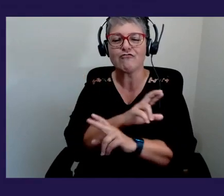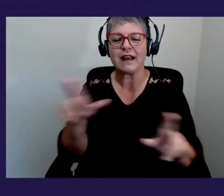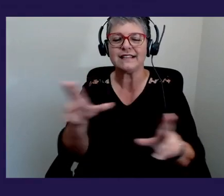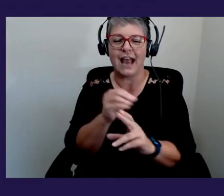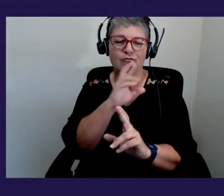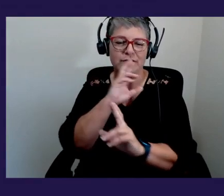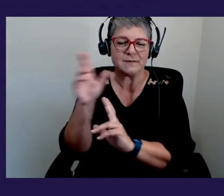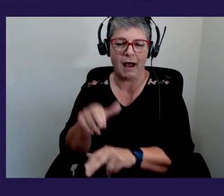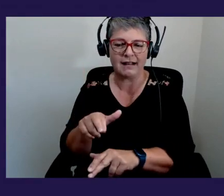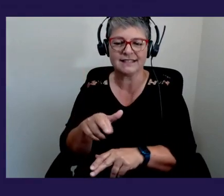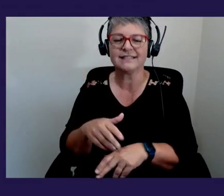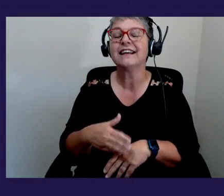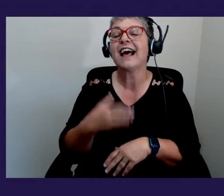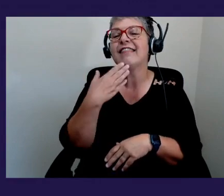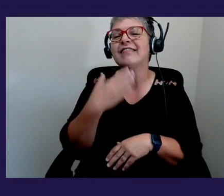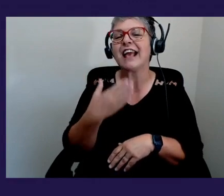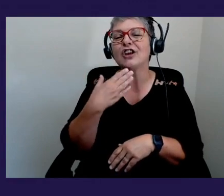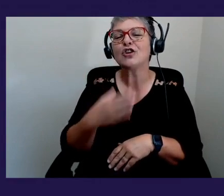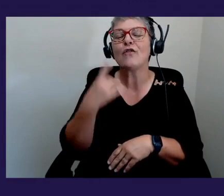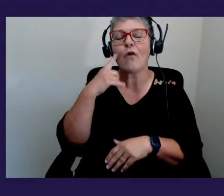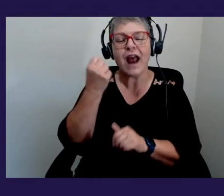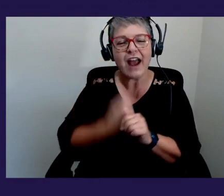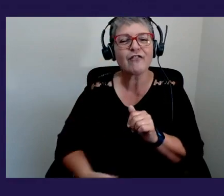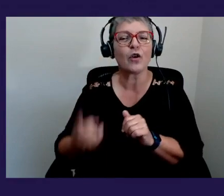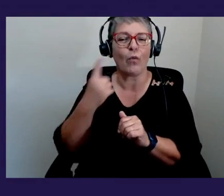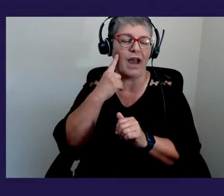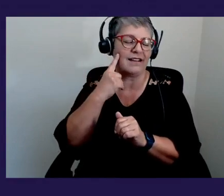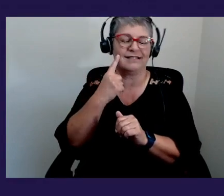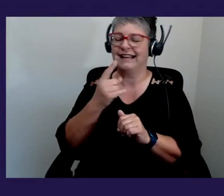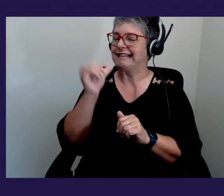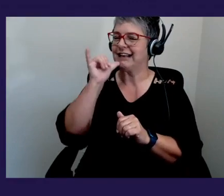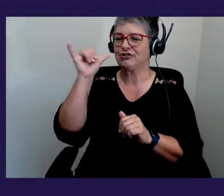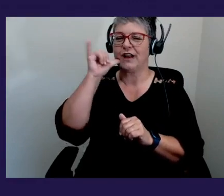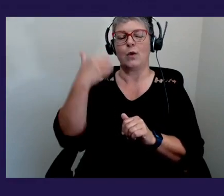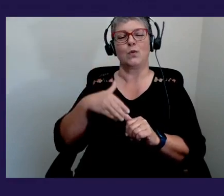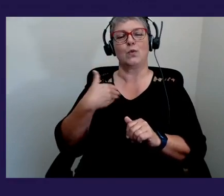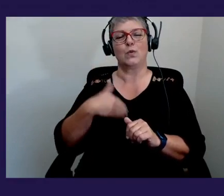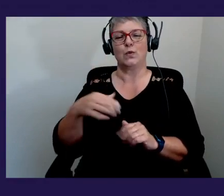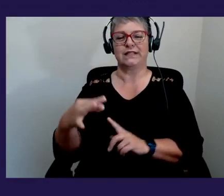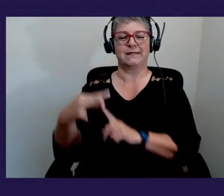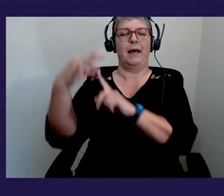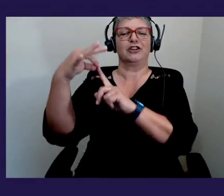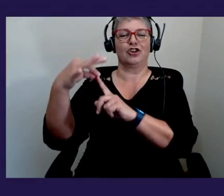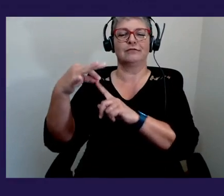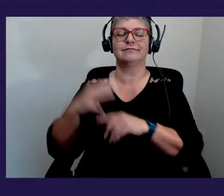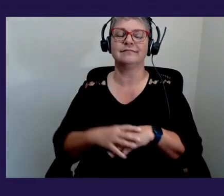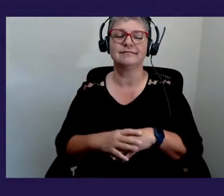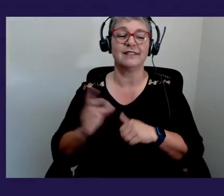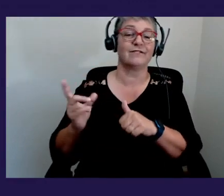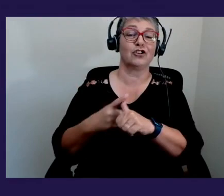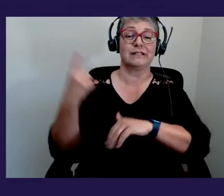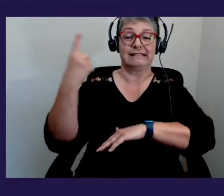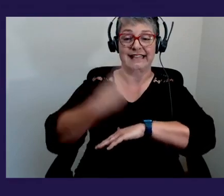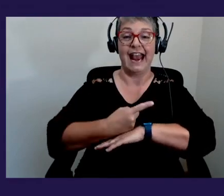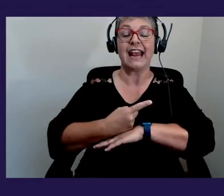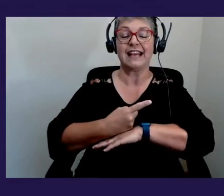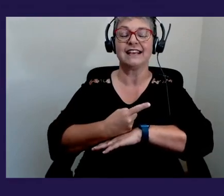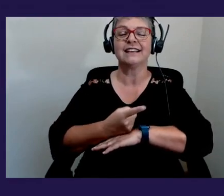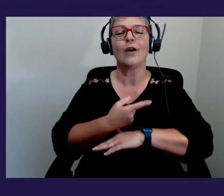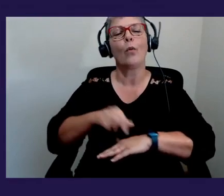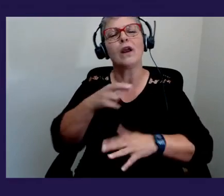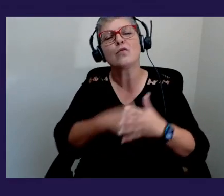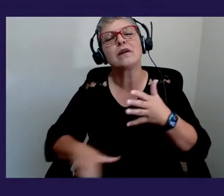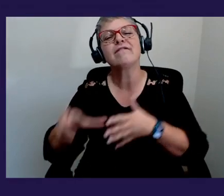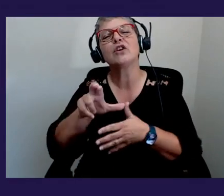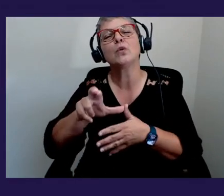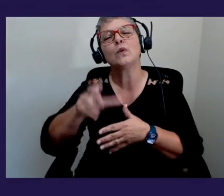thanking the moderators and speakers that made yesterday so special. On day 1 of the workshop yesterday, we reviewed the